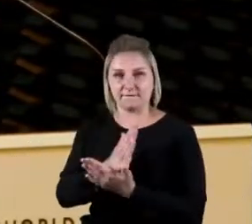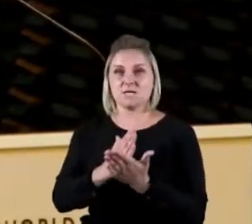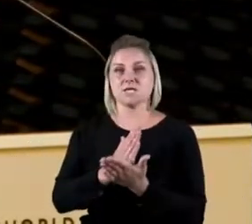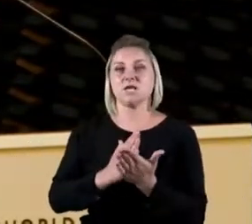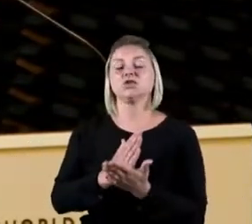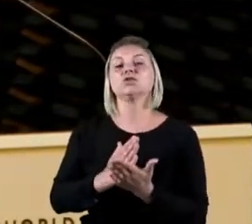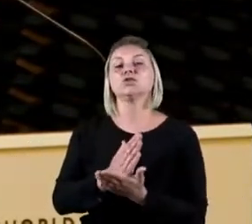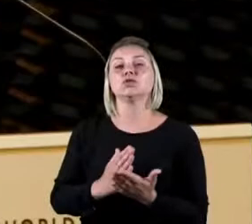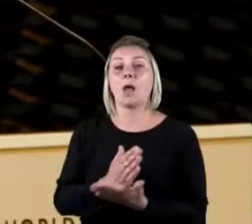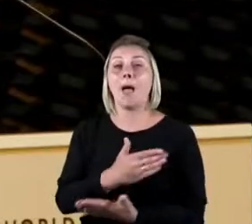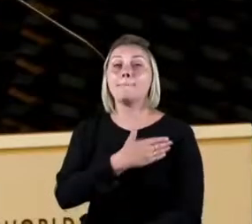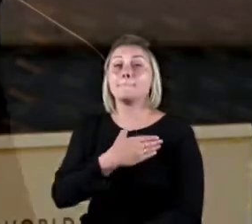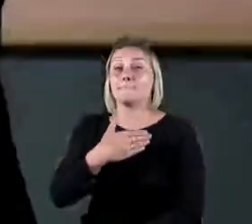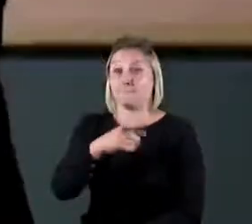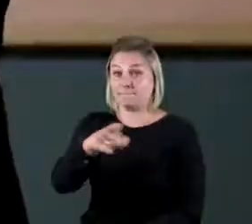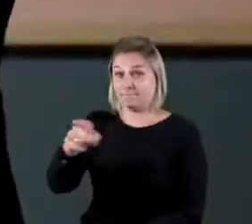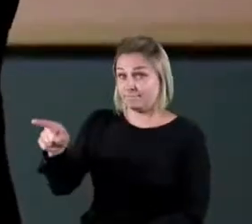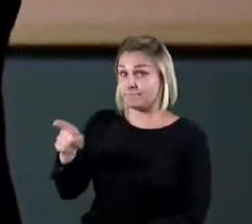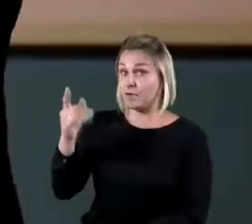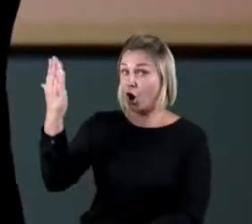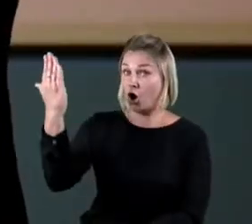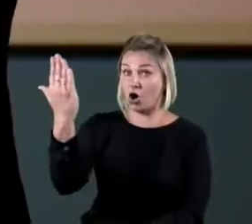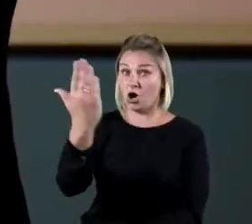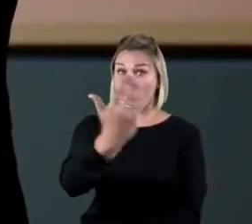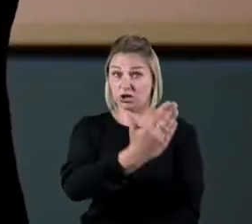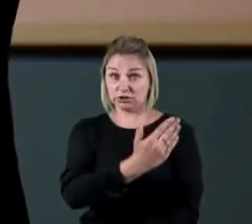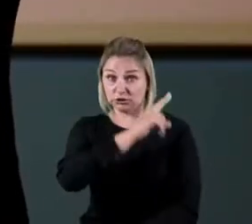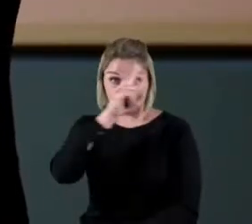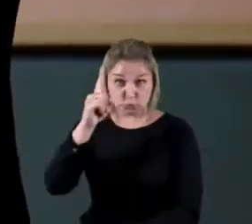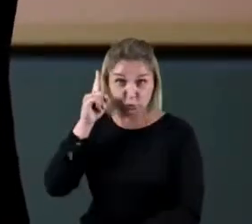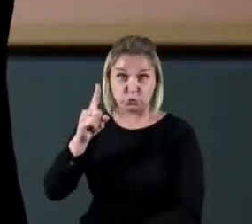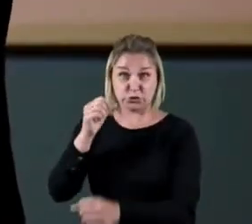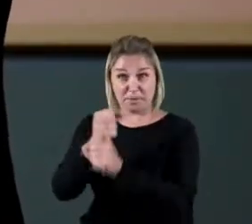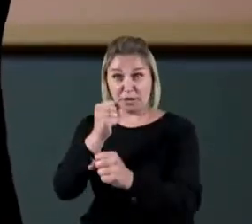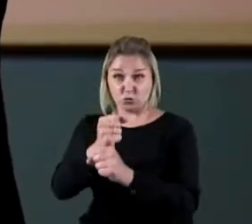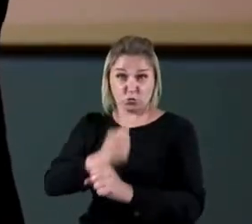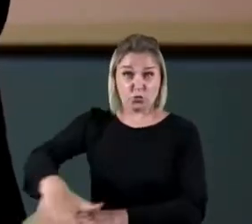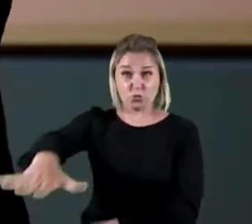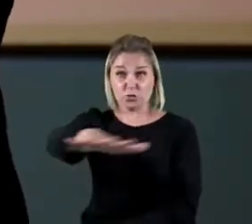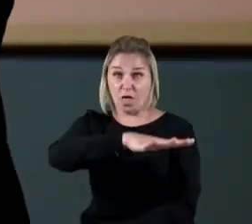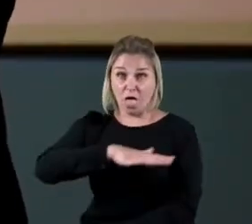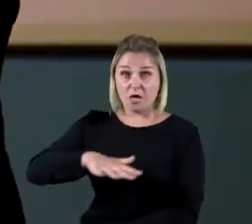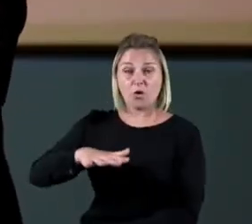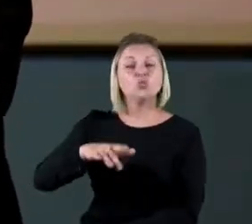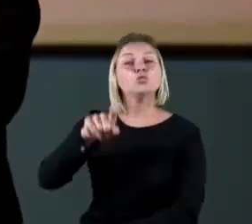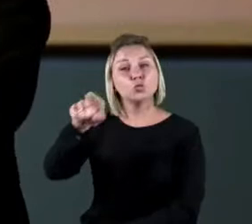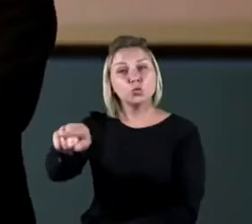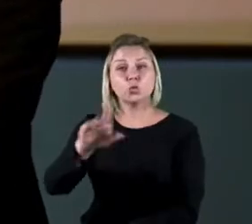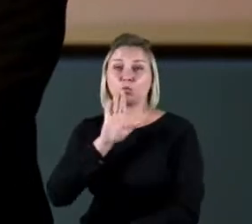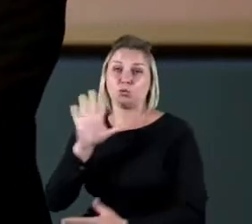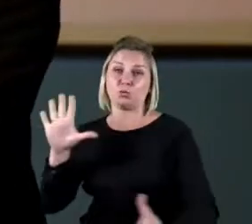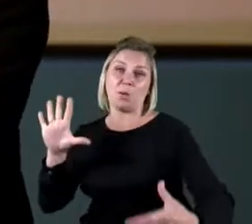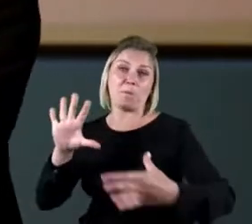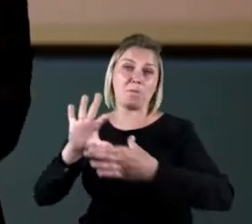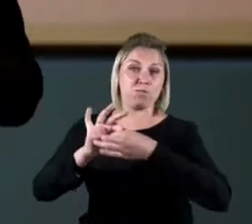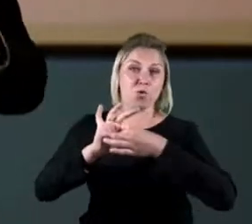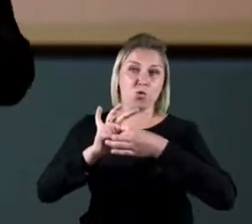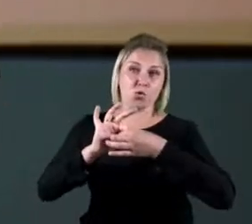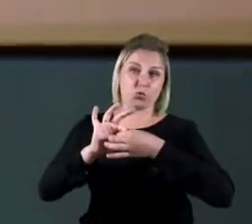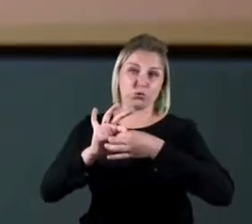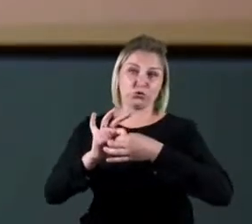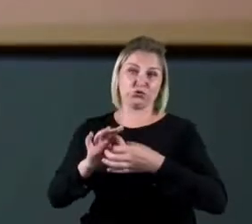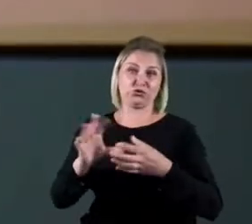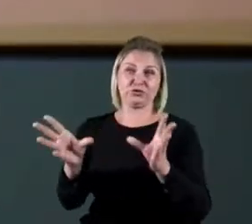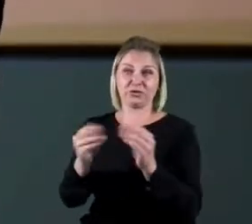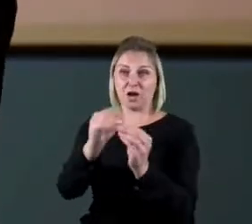the volunteers, the branches, the people in the ground are bridges, are connectors to work with communities in a very neutral way.